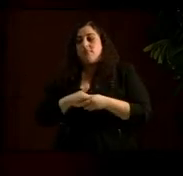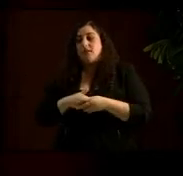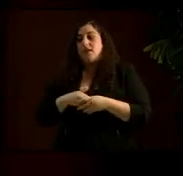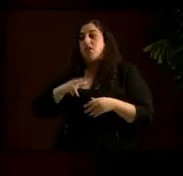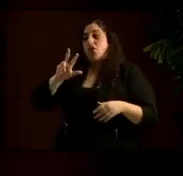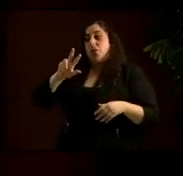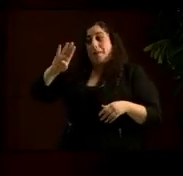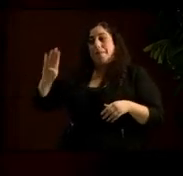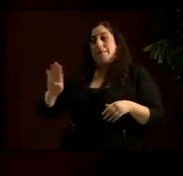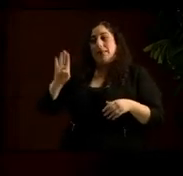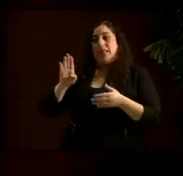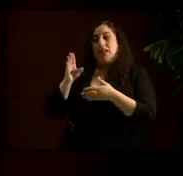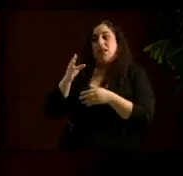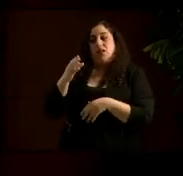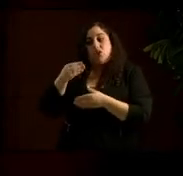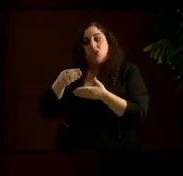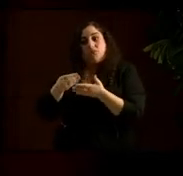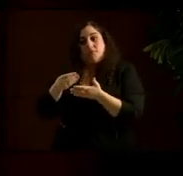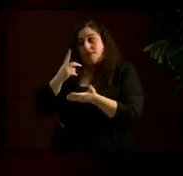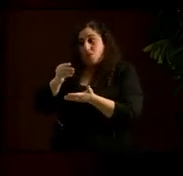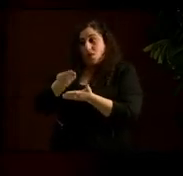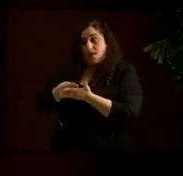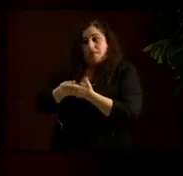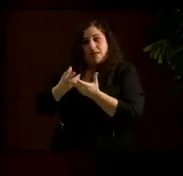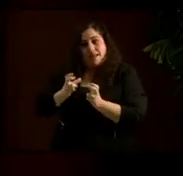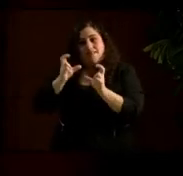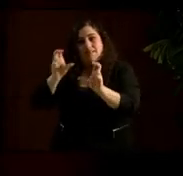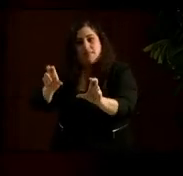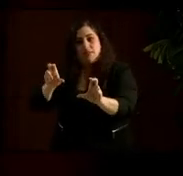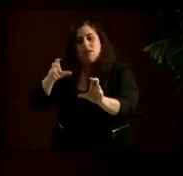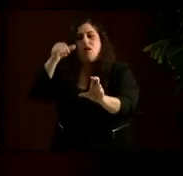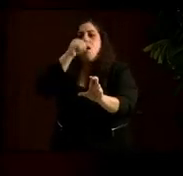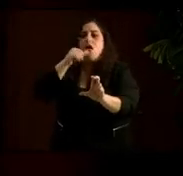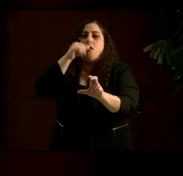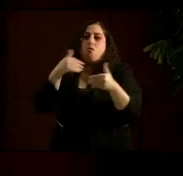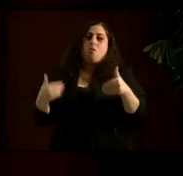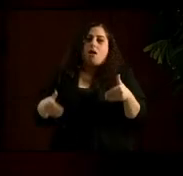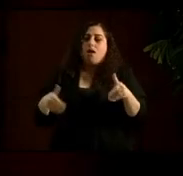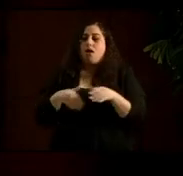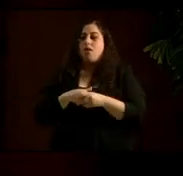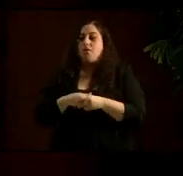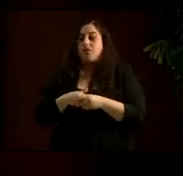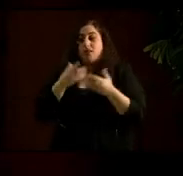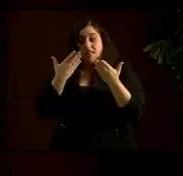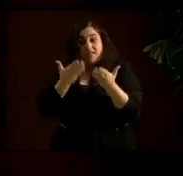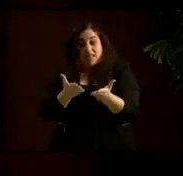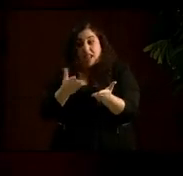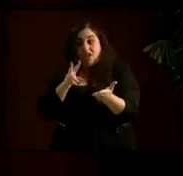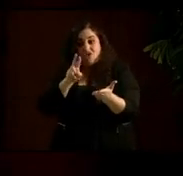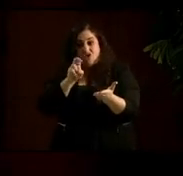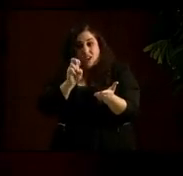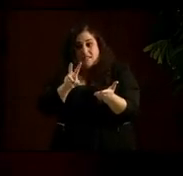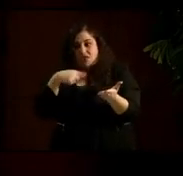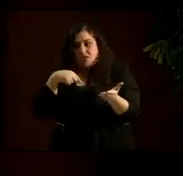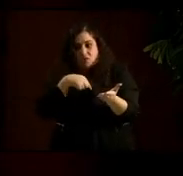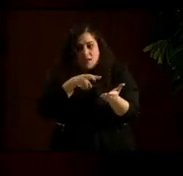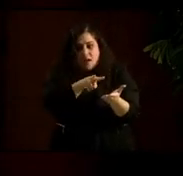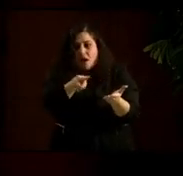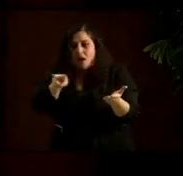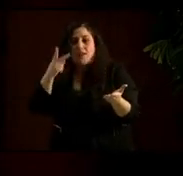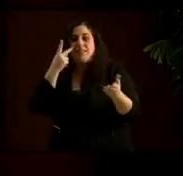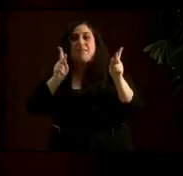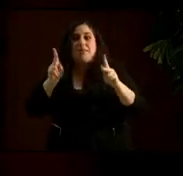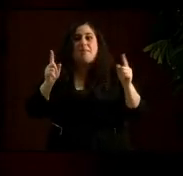that live event, I was struck by how happy they were to see each other again. People wanted to linger and talk. They yearned